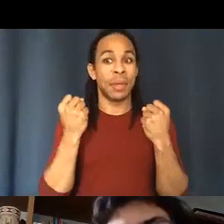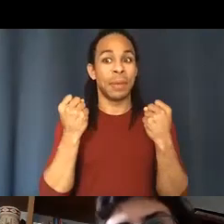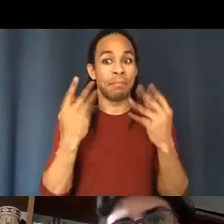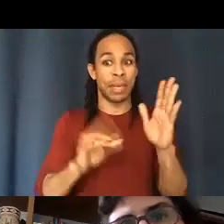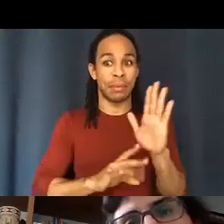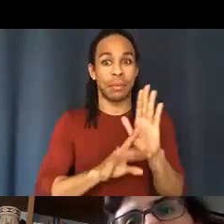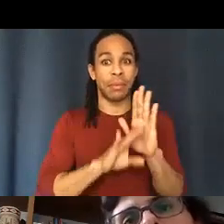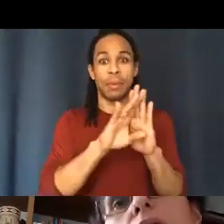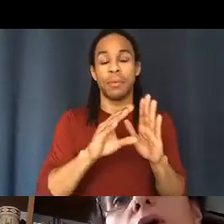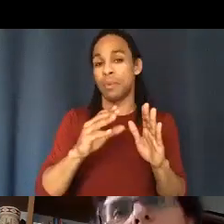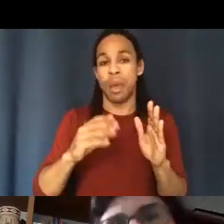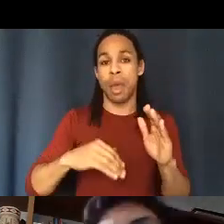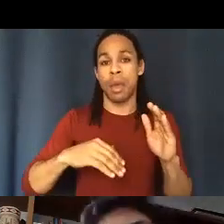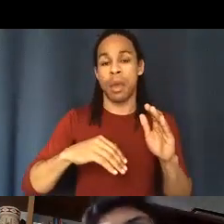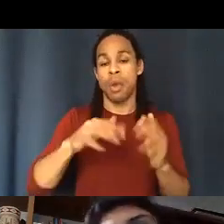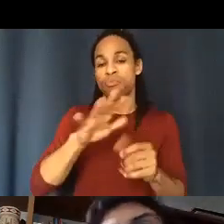8,000 deaths and more than